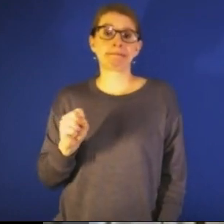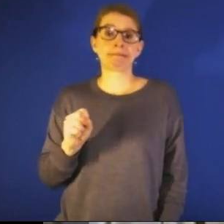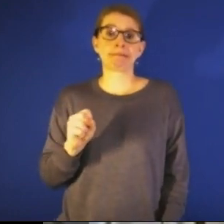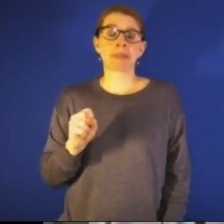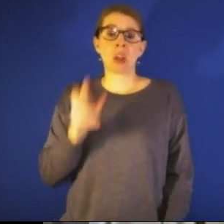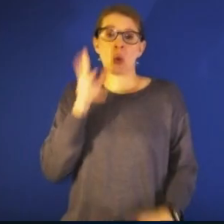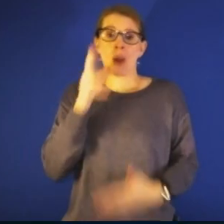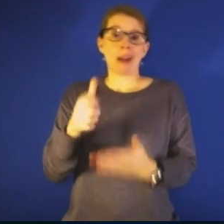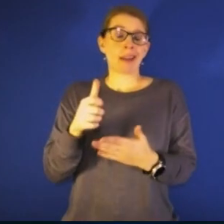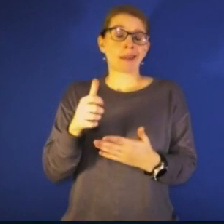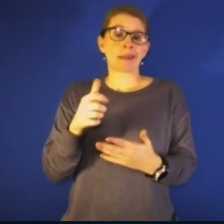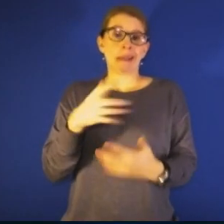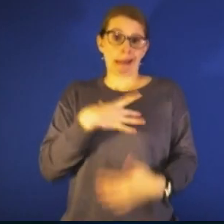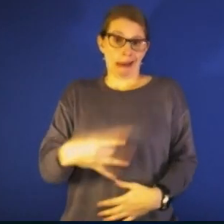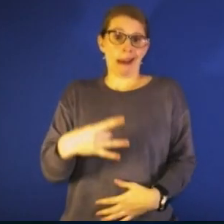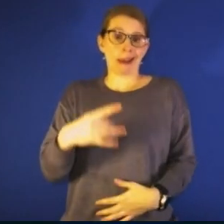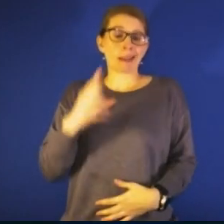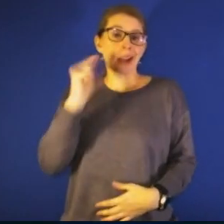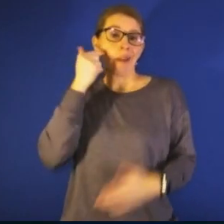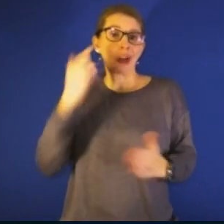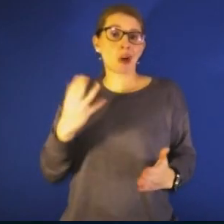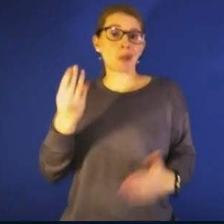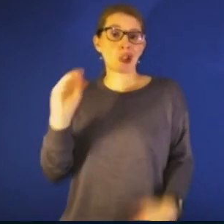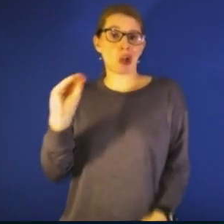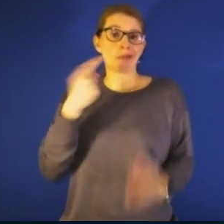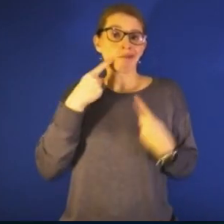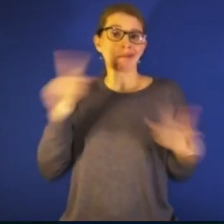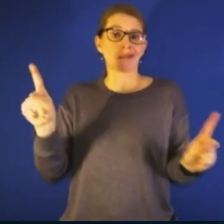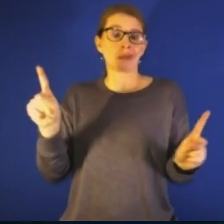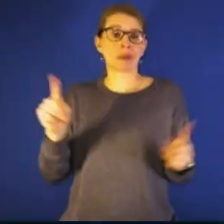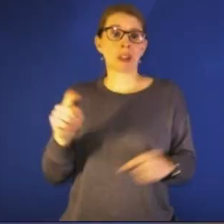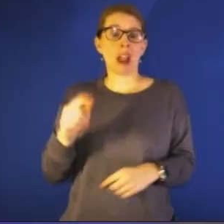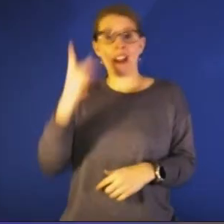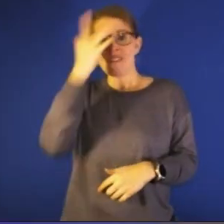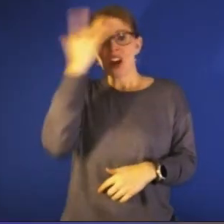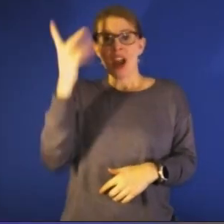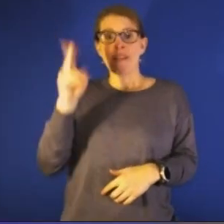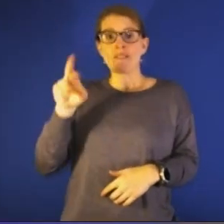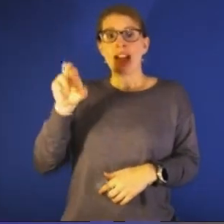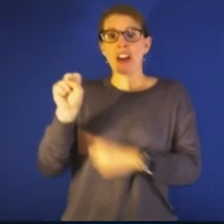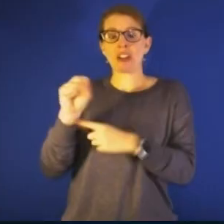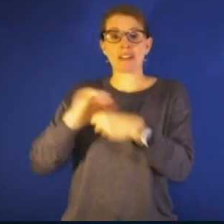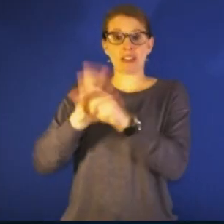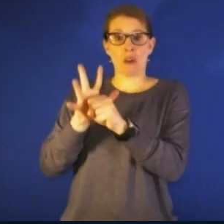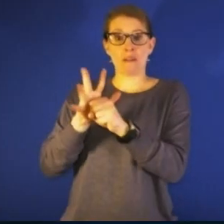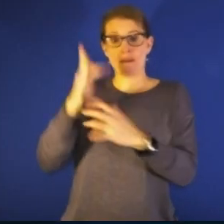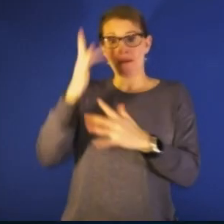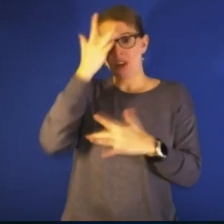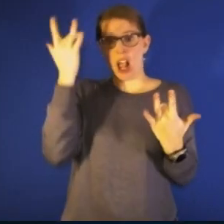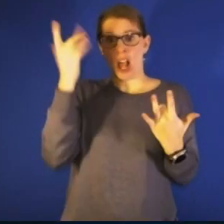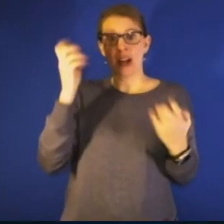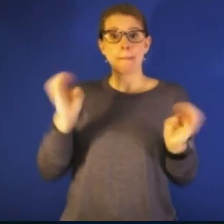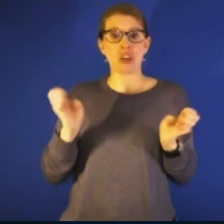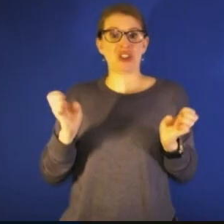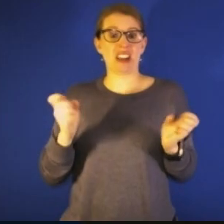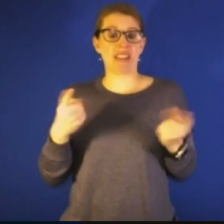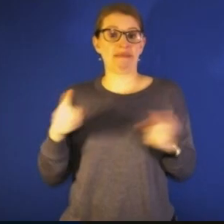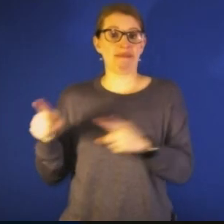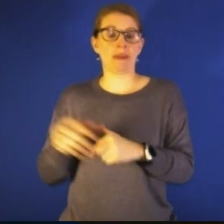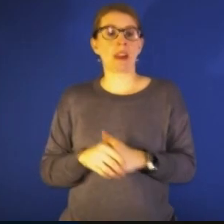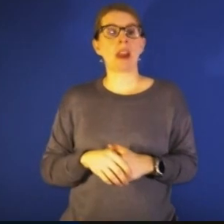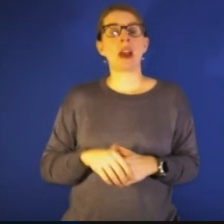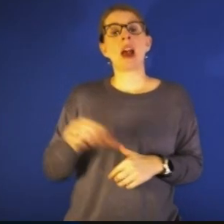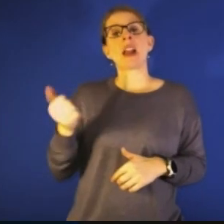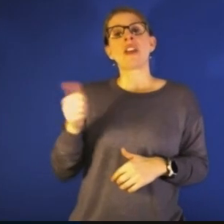Yeah, I think the virus forgot that the emergency was over. Right. I think COVID forgot. They just forgot. Another question from Angie is, what